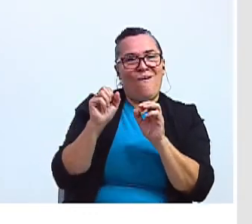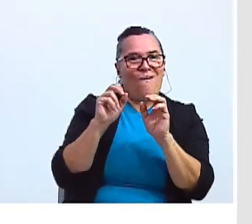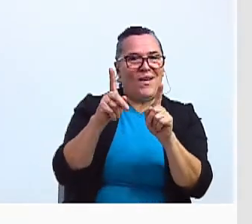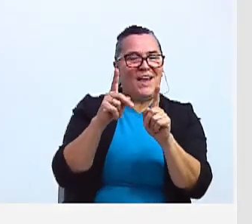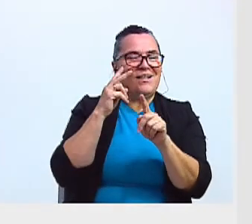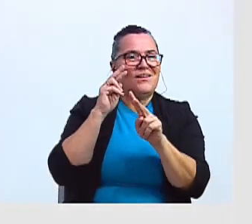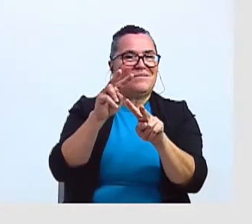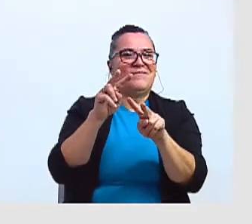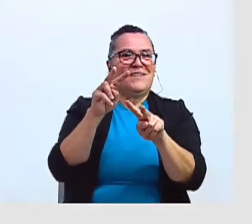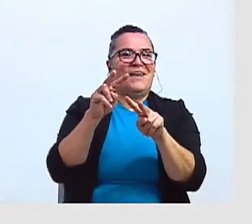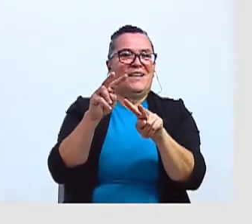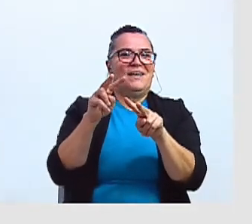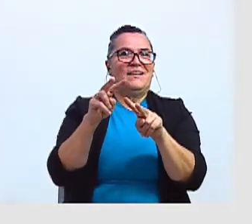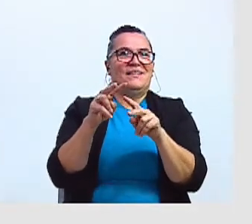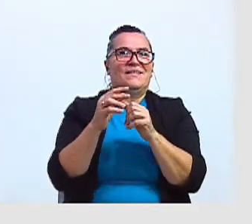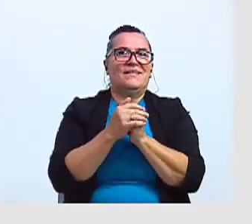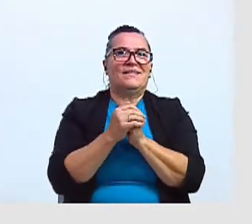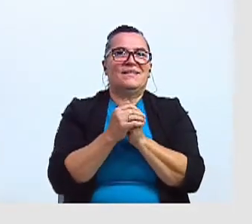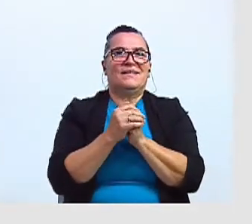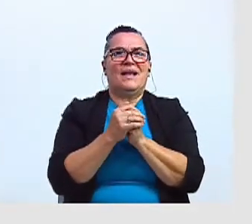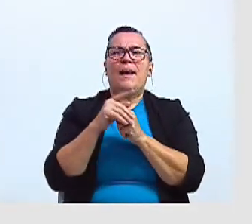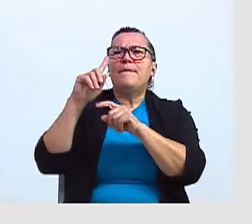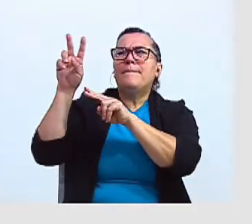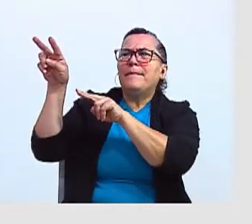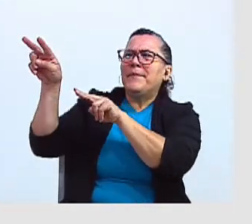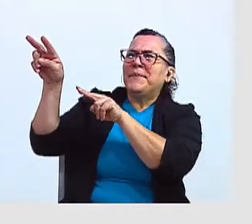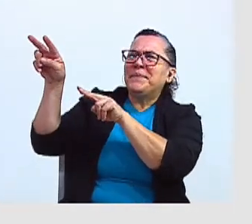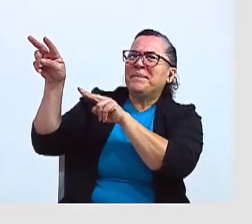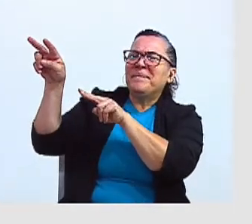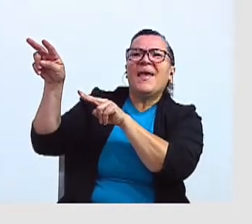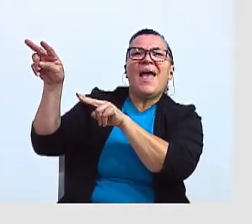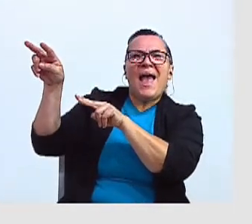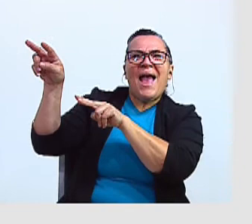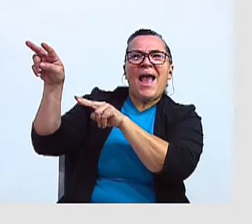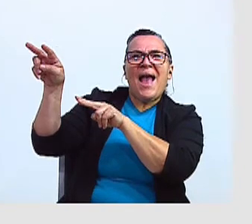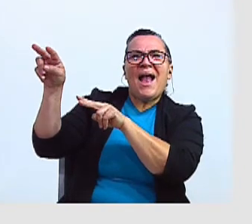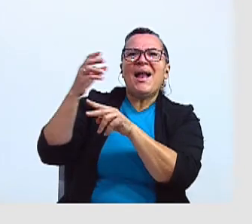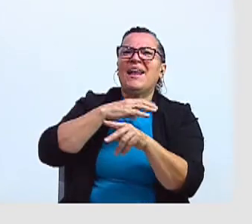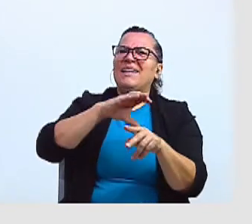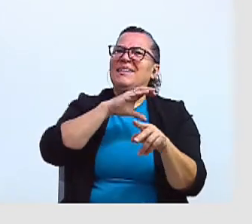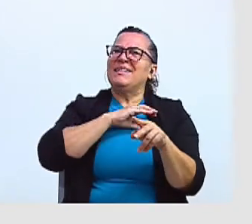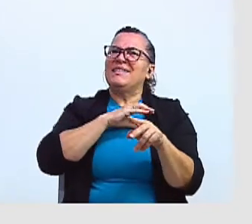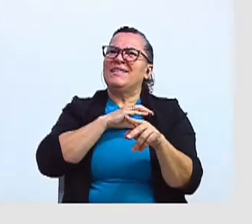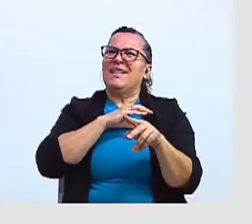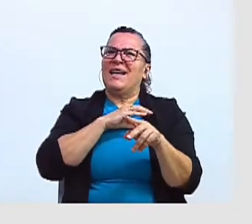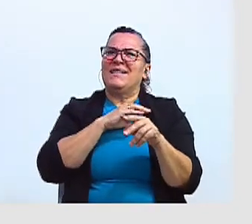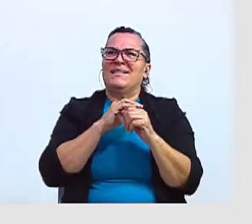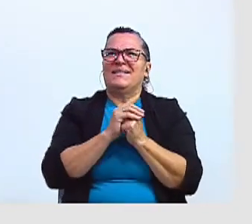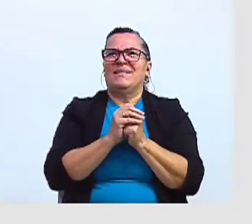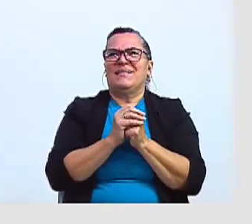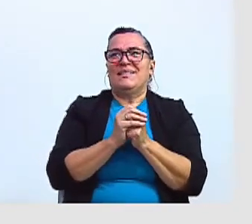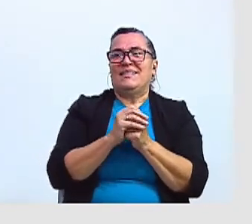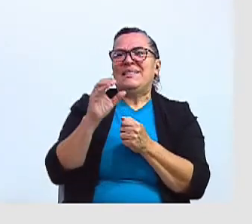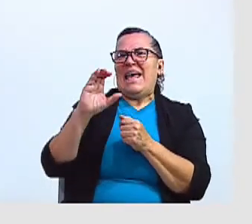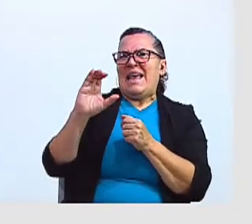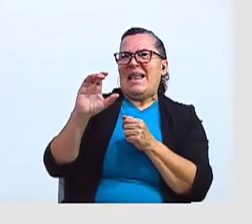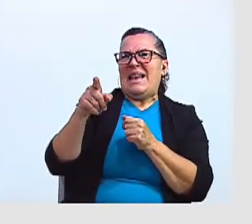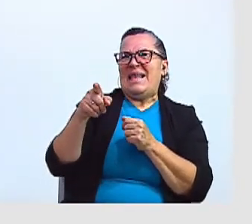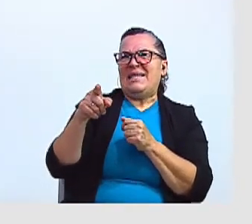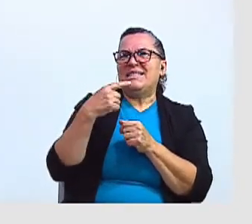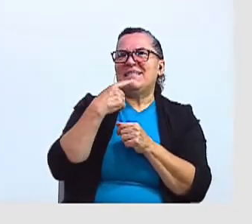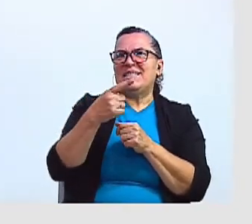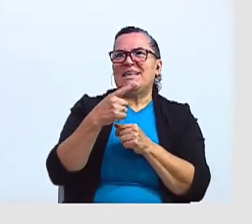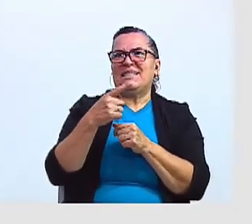let's look for the questions. There you had, what is a characteristic of cliques mentioned in the video? Okay,